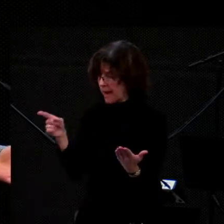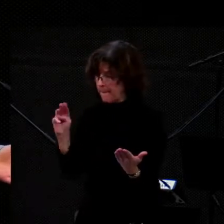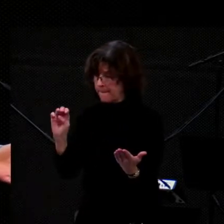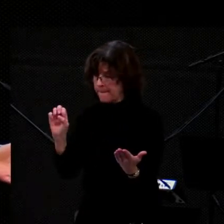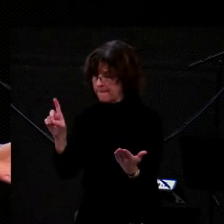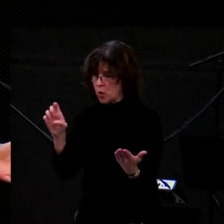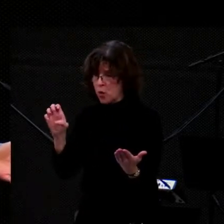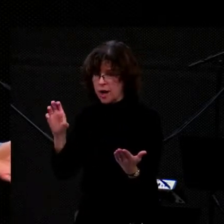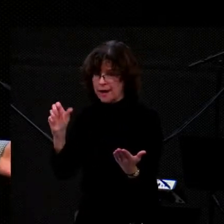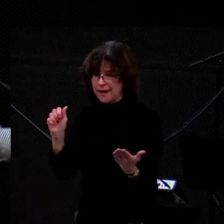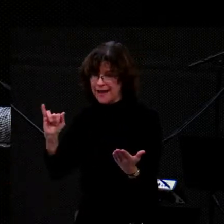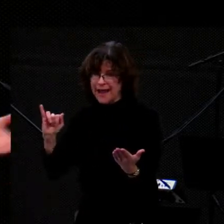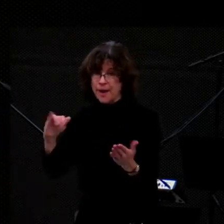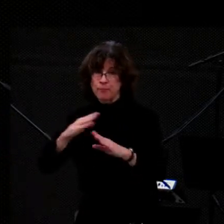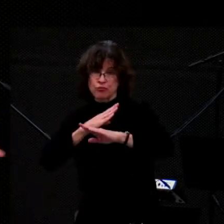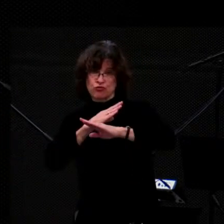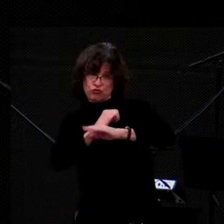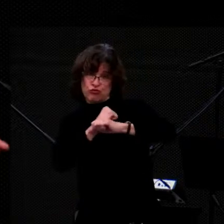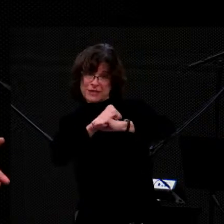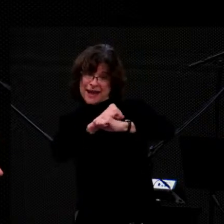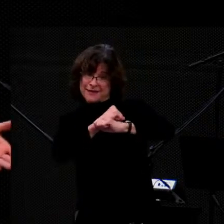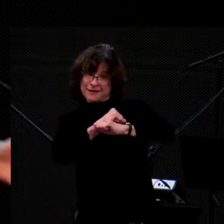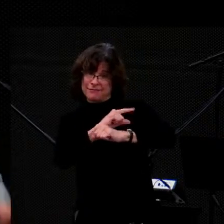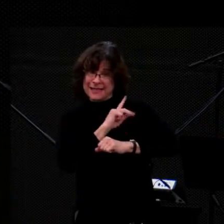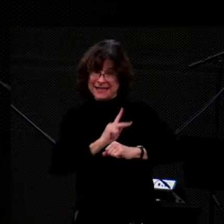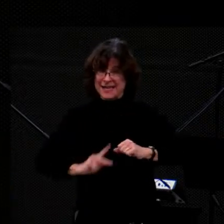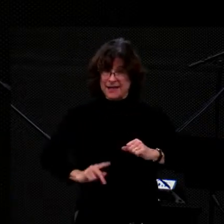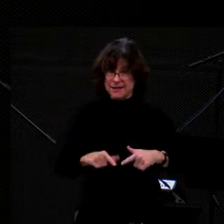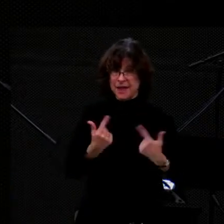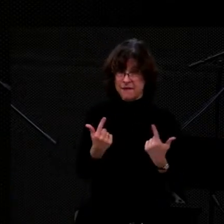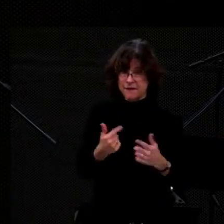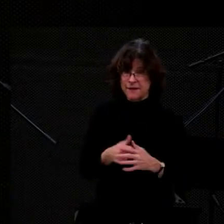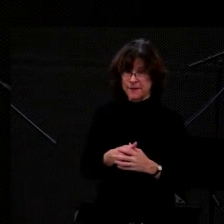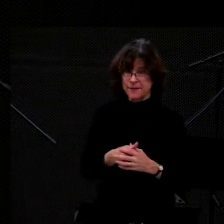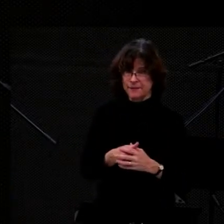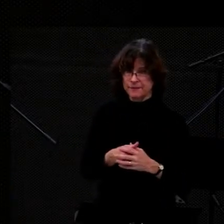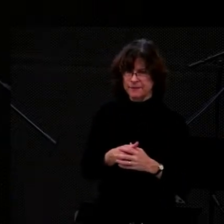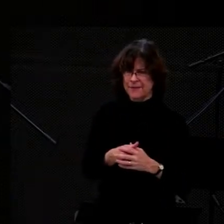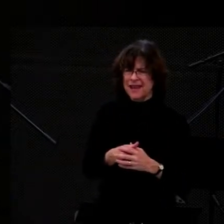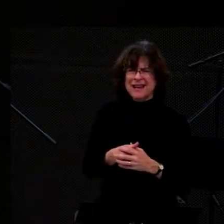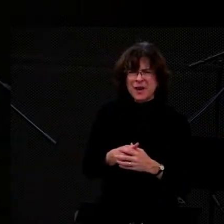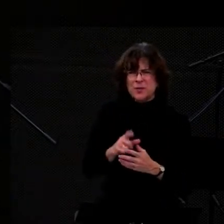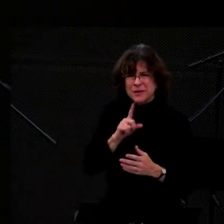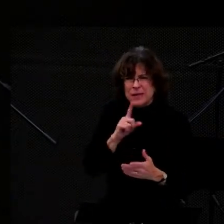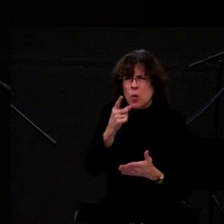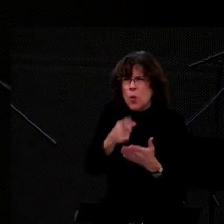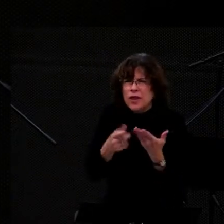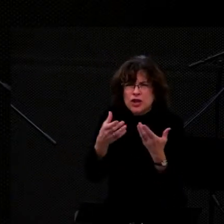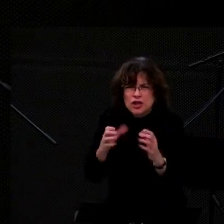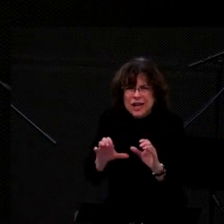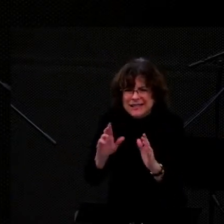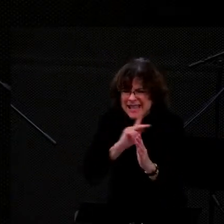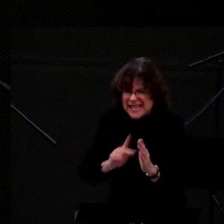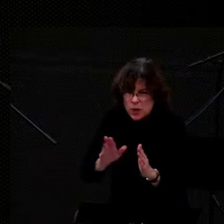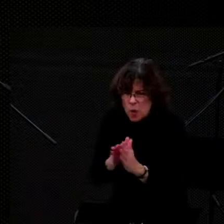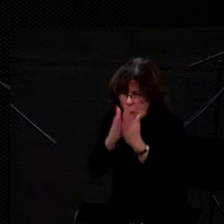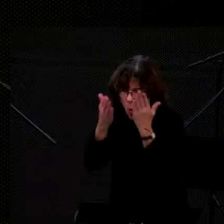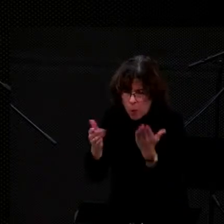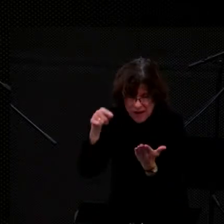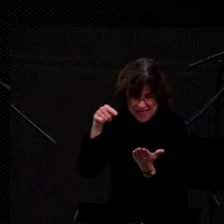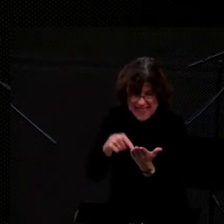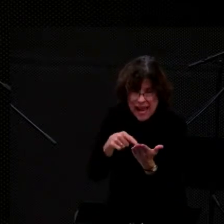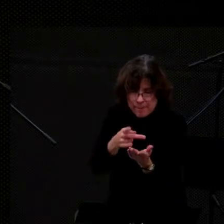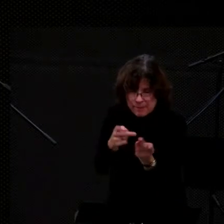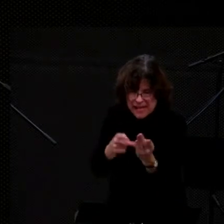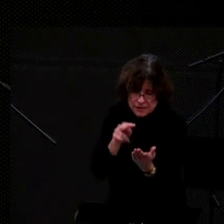Almost zero, right? This is clear that God is doing something behind the scenes. Not only that, but in the morning, as he's contemplating,